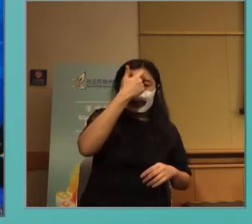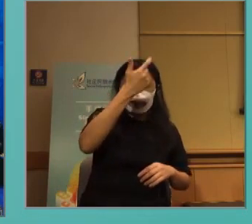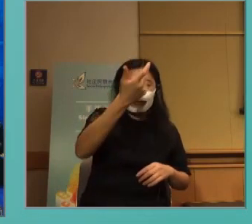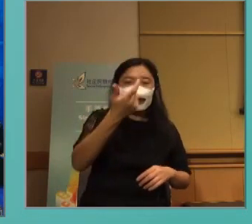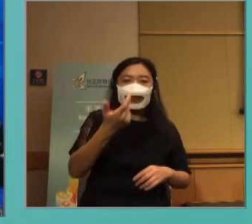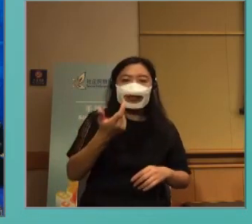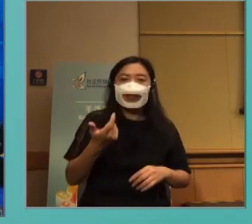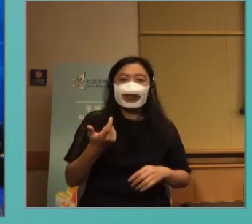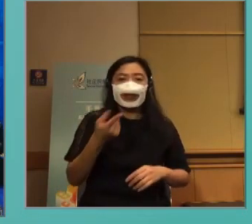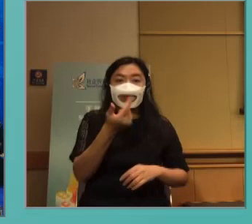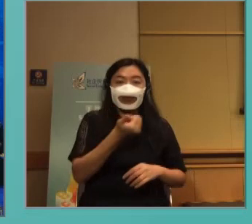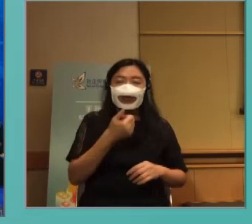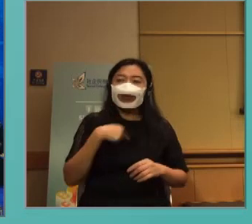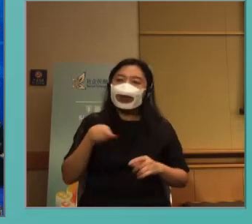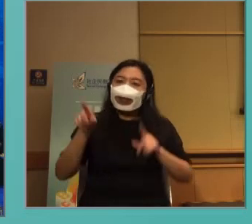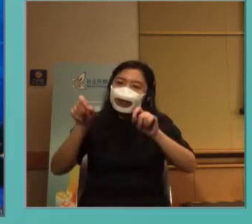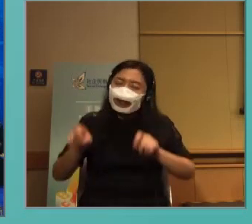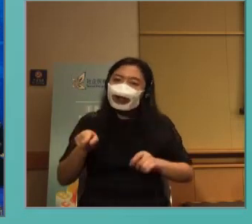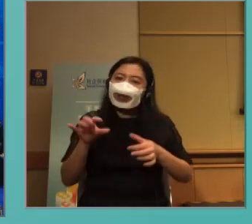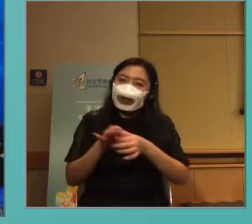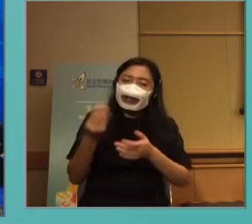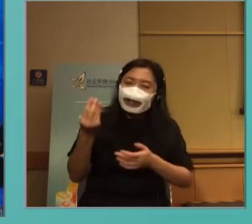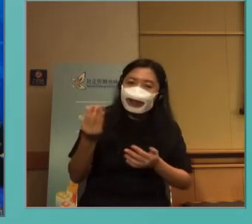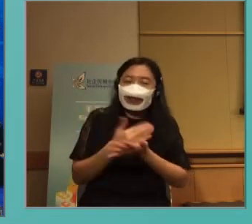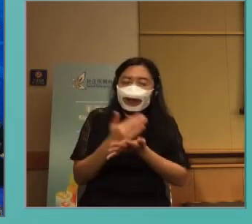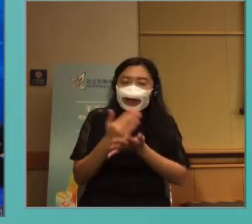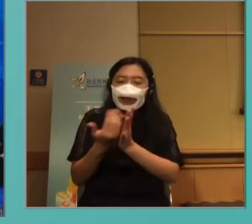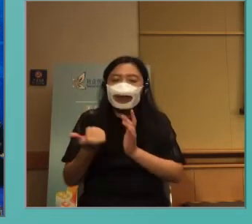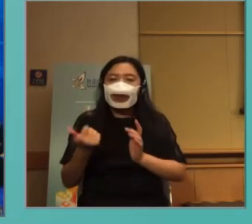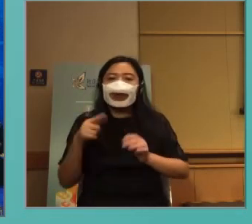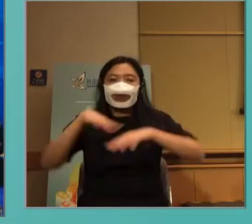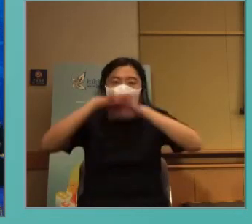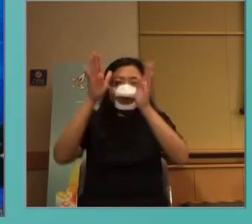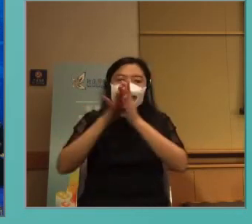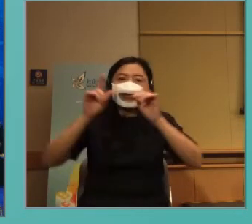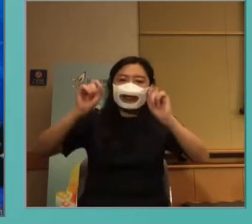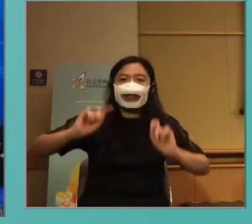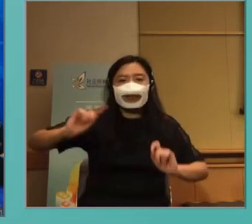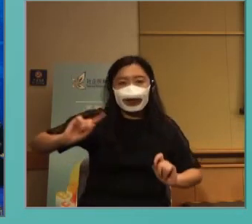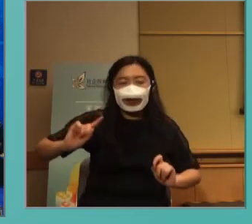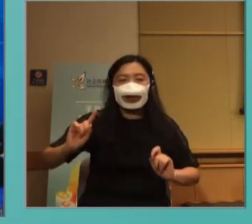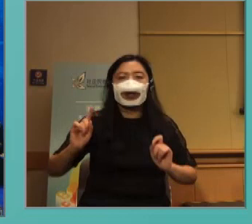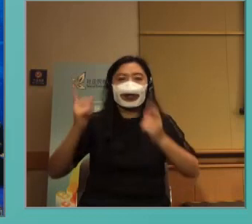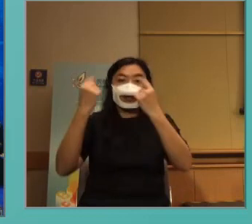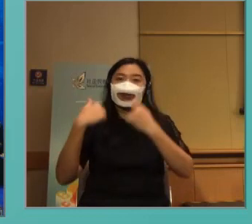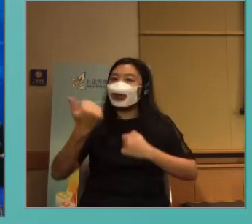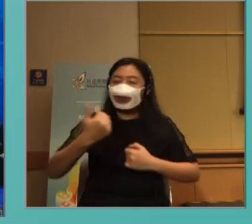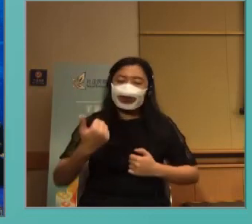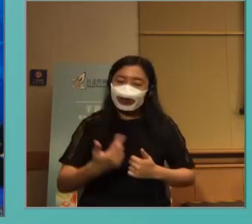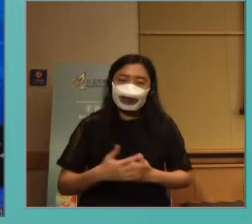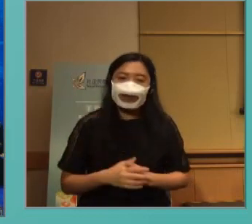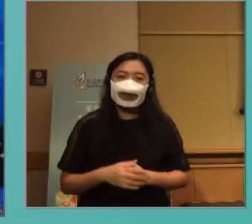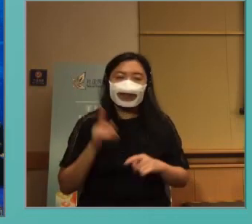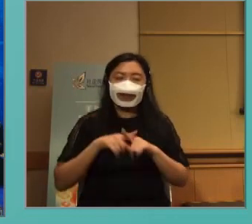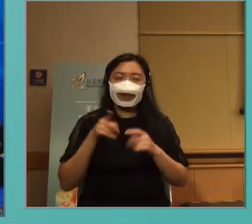them about sort of value of money, of what it means, right? And it's so meaning there's not much difference between the physical and the digital world on